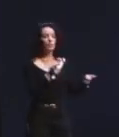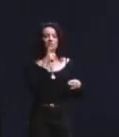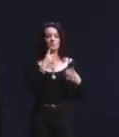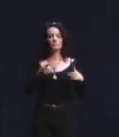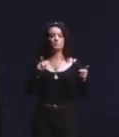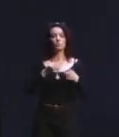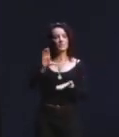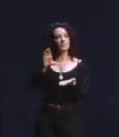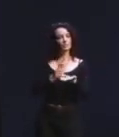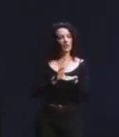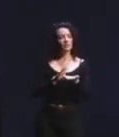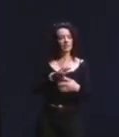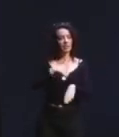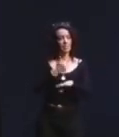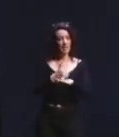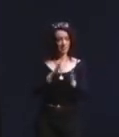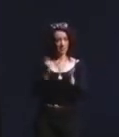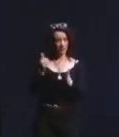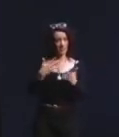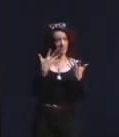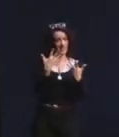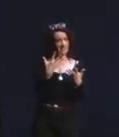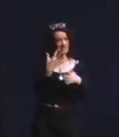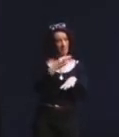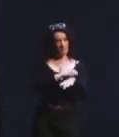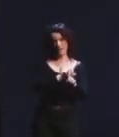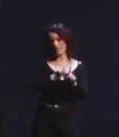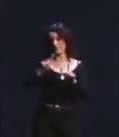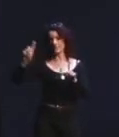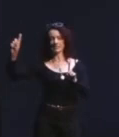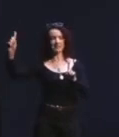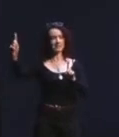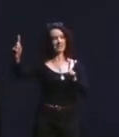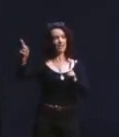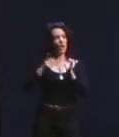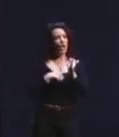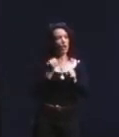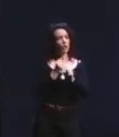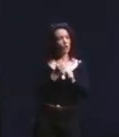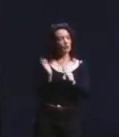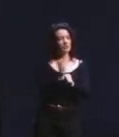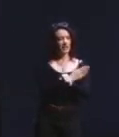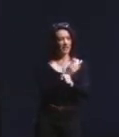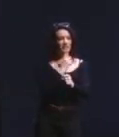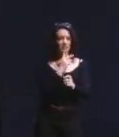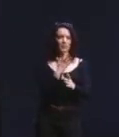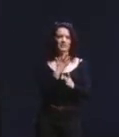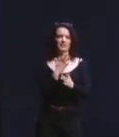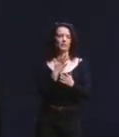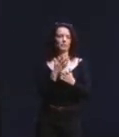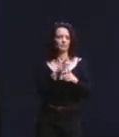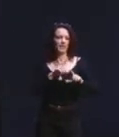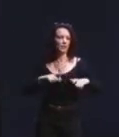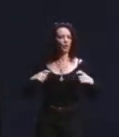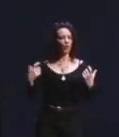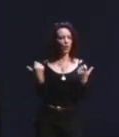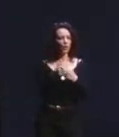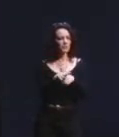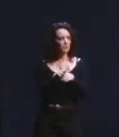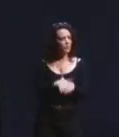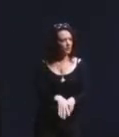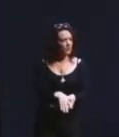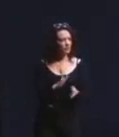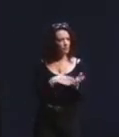based in Manchester. We're 10 minutes up the road in Longsight. It's an area in the top 1% of urban deprivation in Manchester, the top